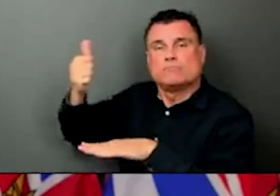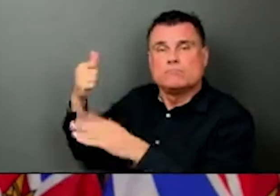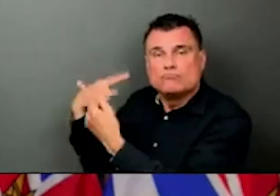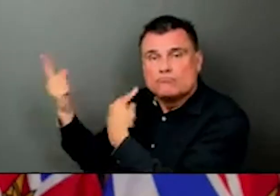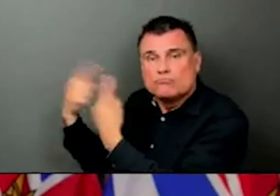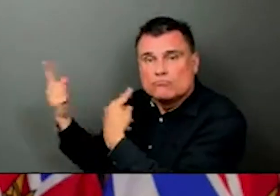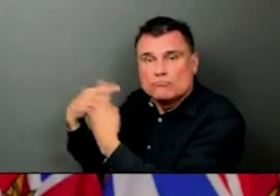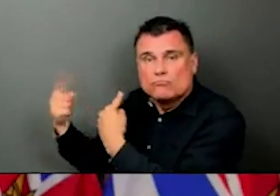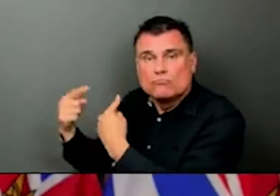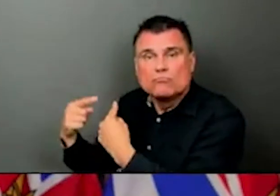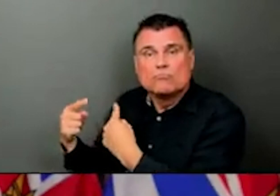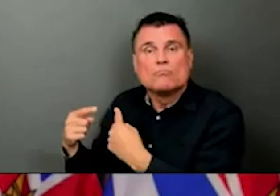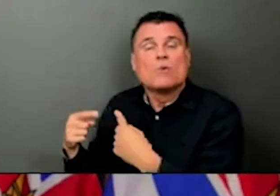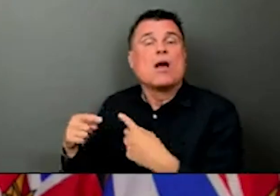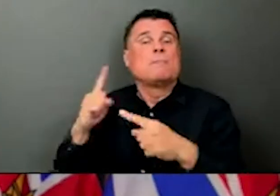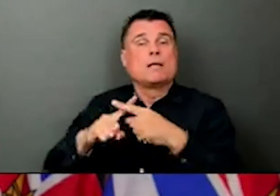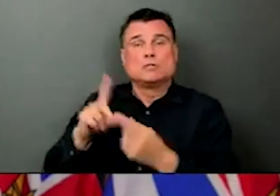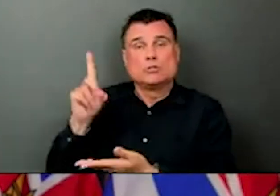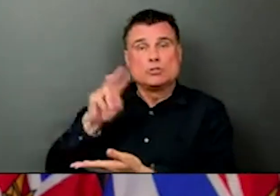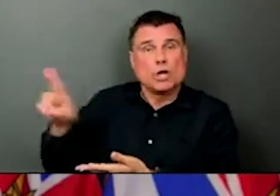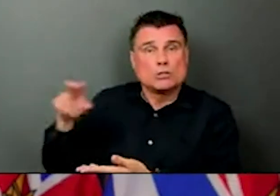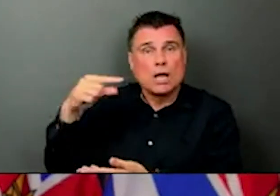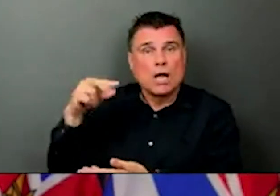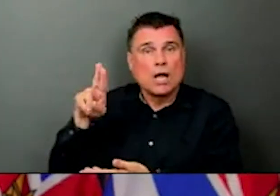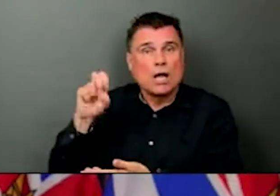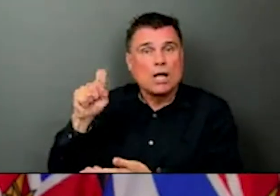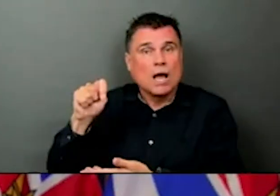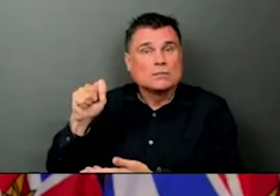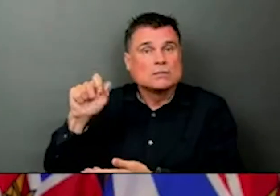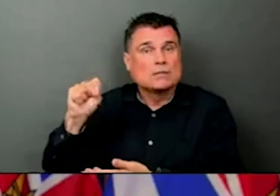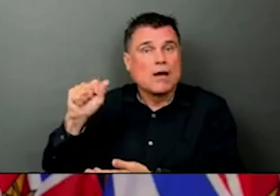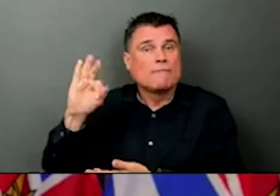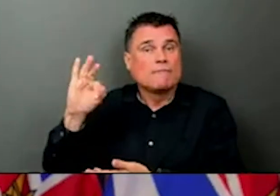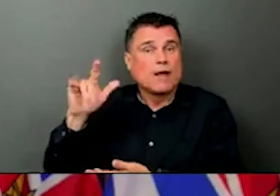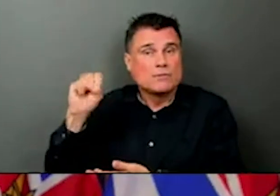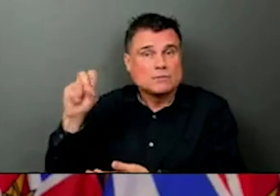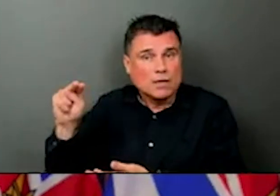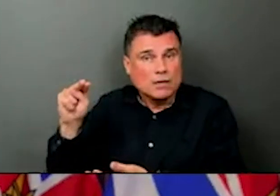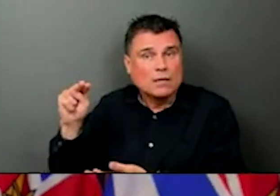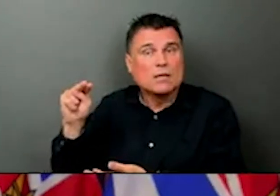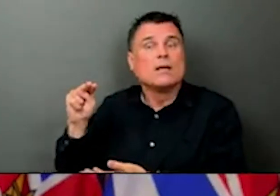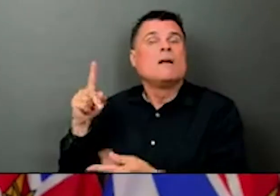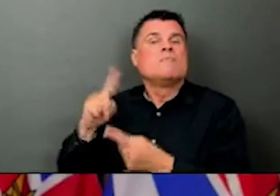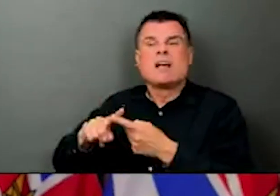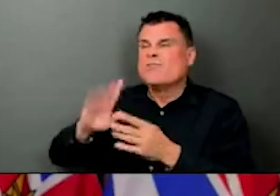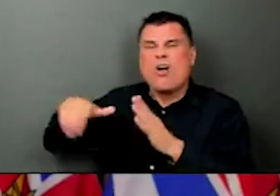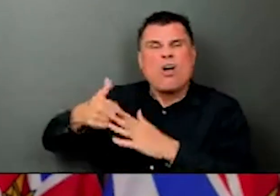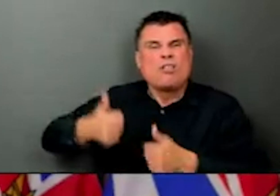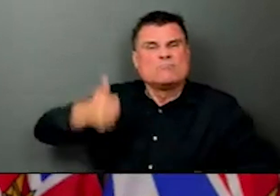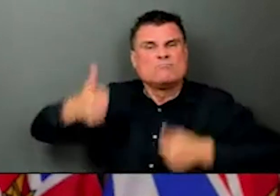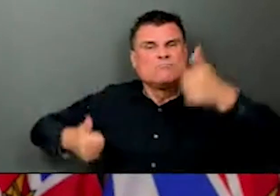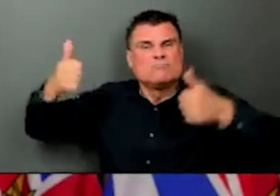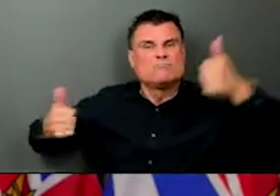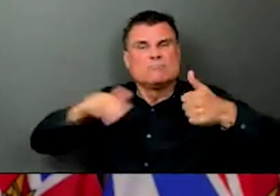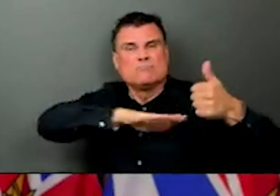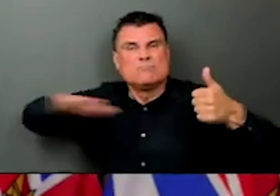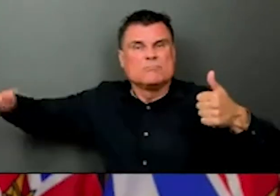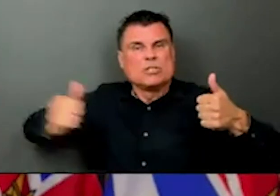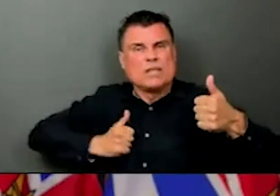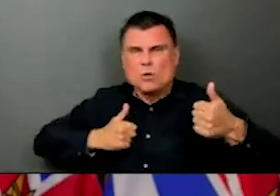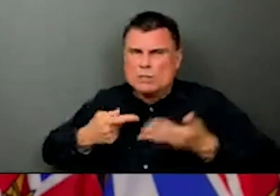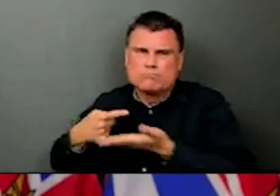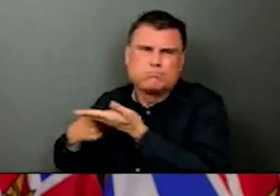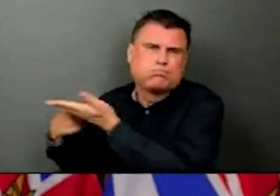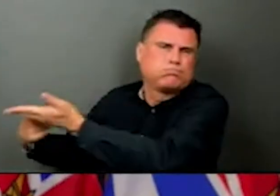question that we'll want to see answered is what steps are being taken when those things occur, to ensure that we continue to